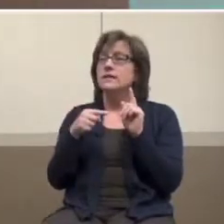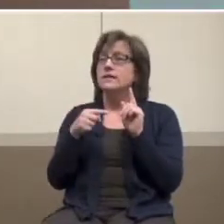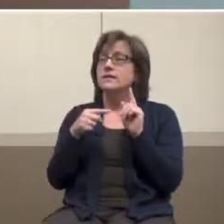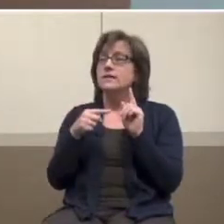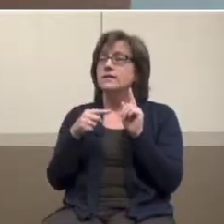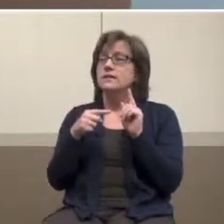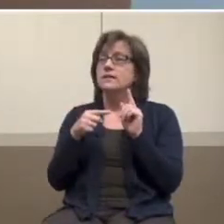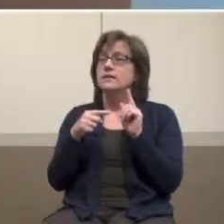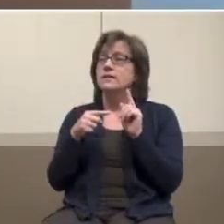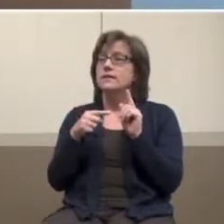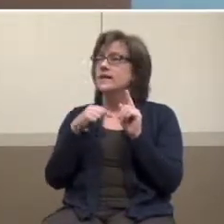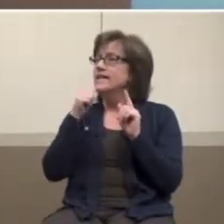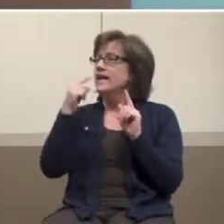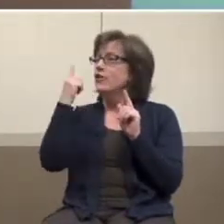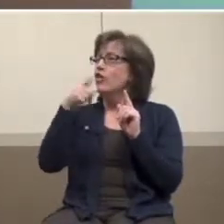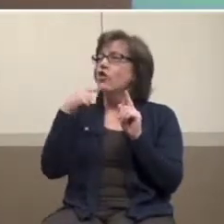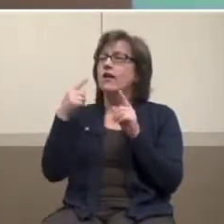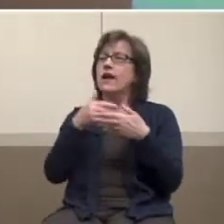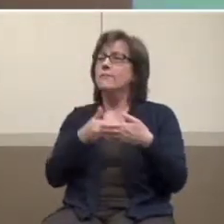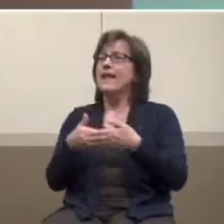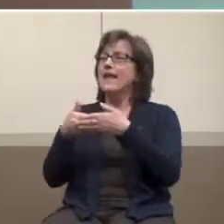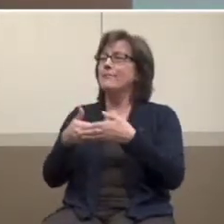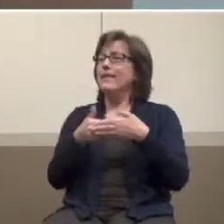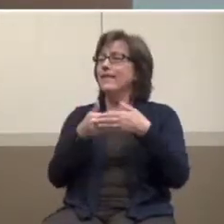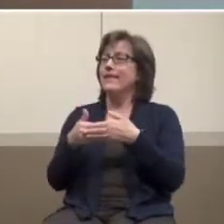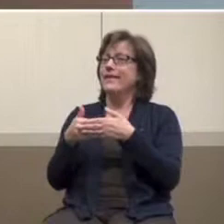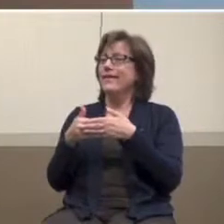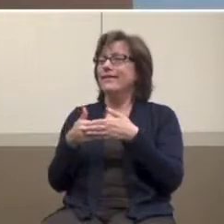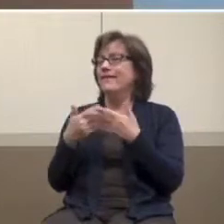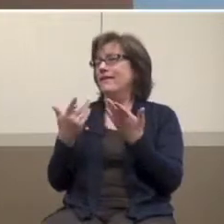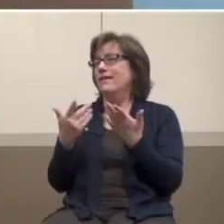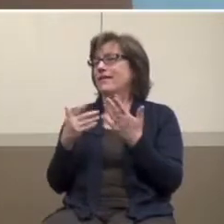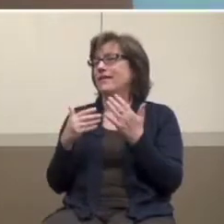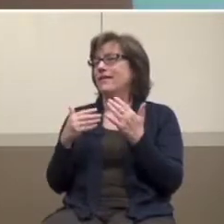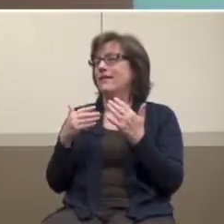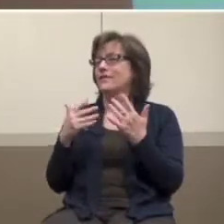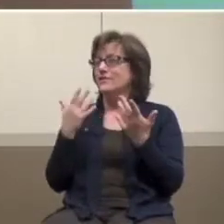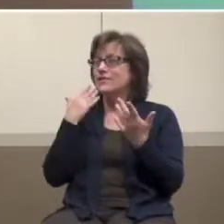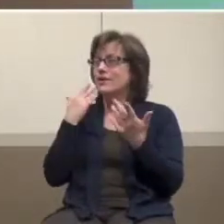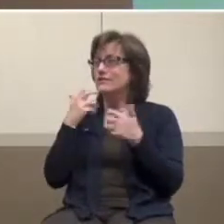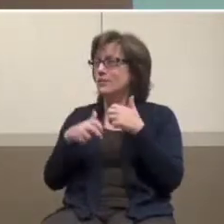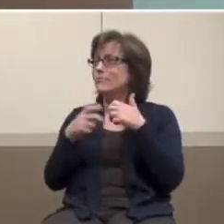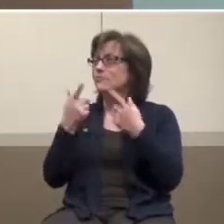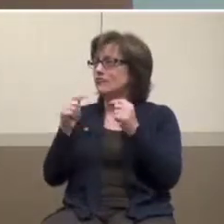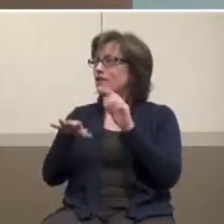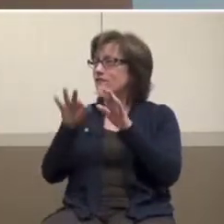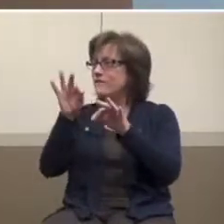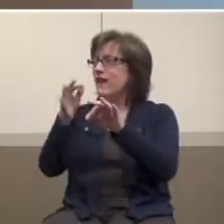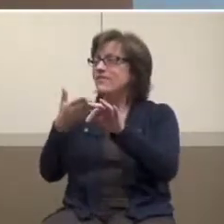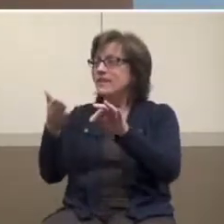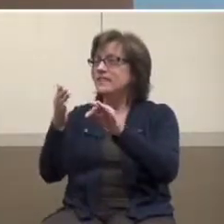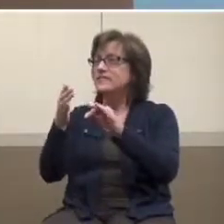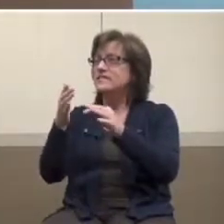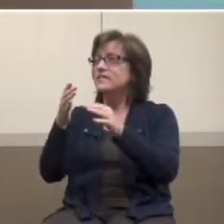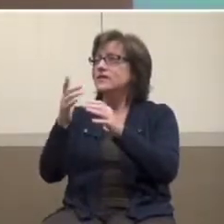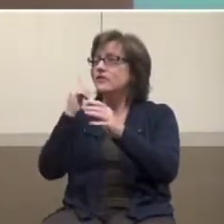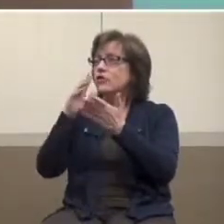doesn't look babyish, which is sometimes the problem when you are trying to find things for students that are at a lower reading